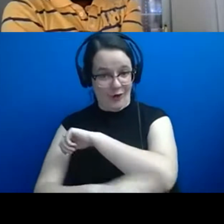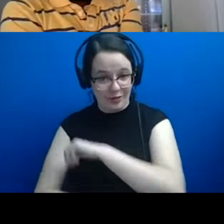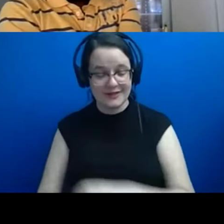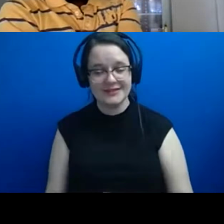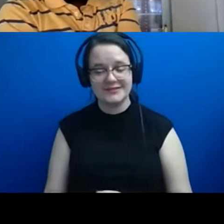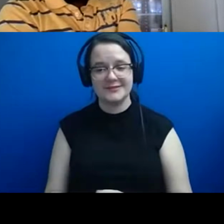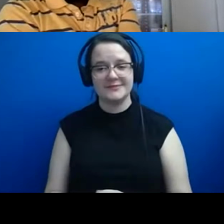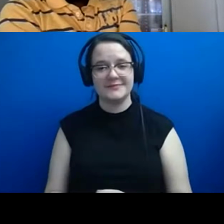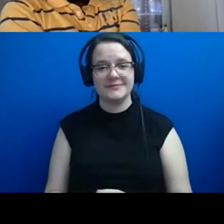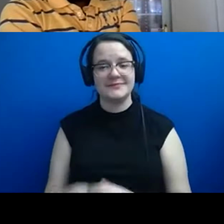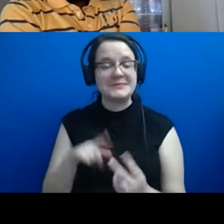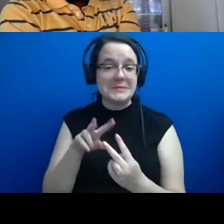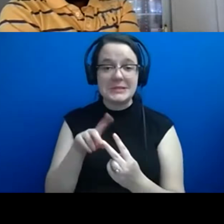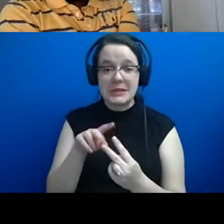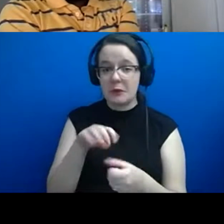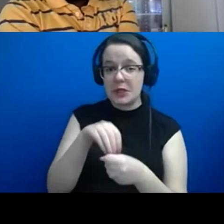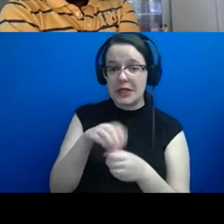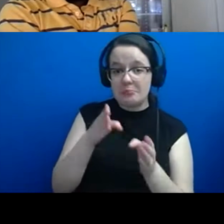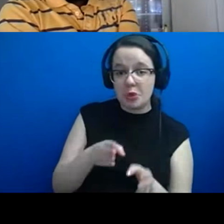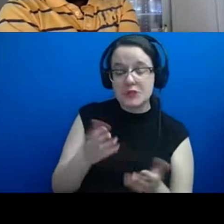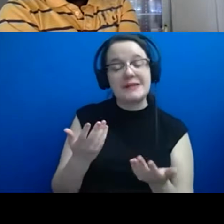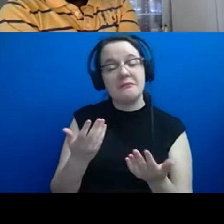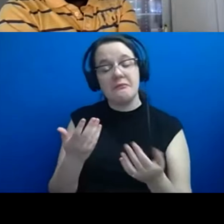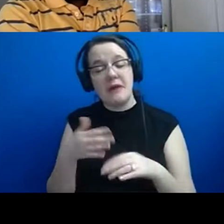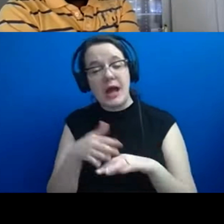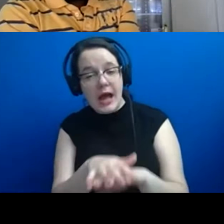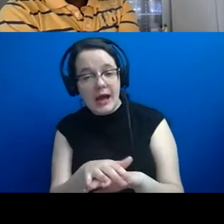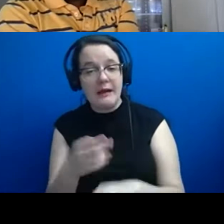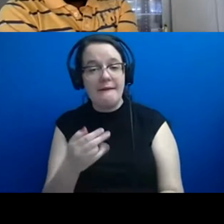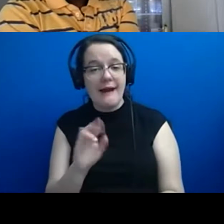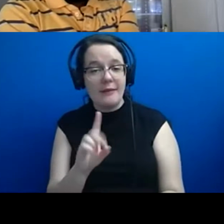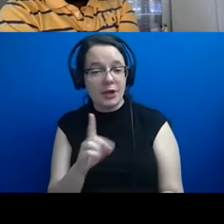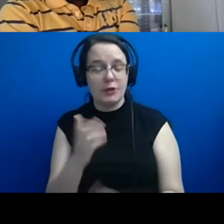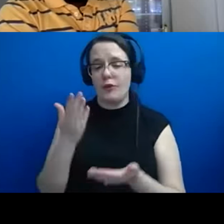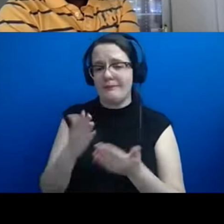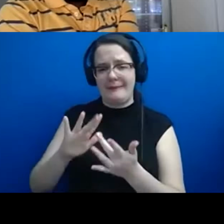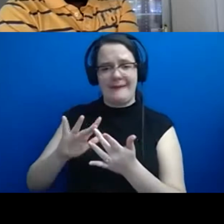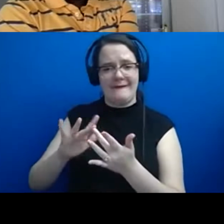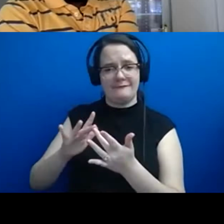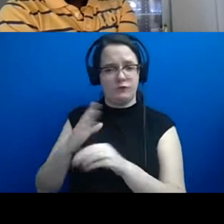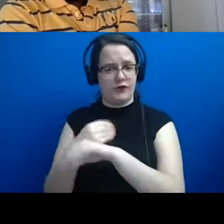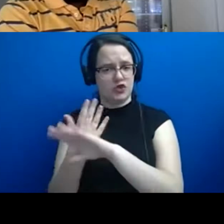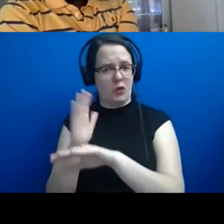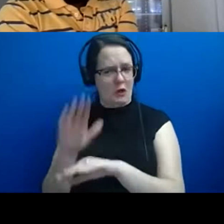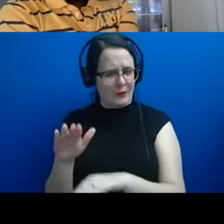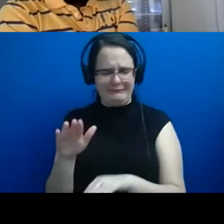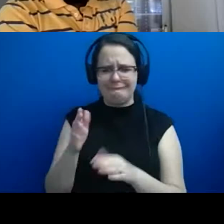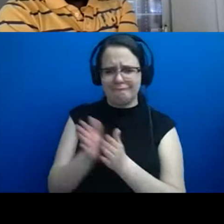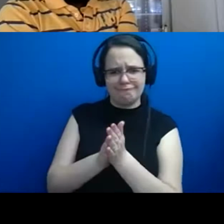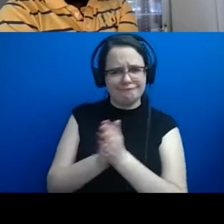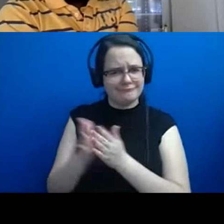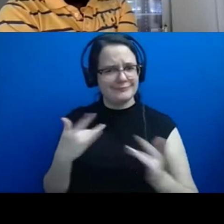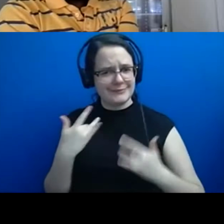be in-person, hybrid, or strictly virtual. And also, we